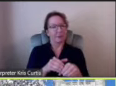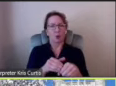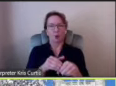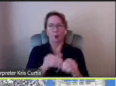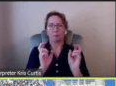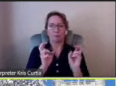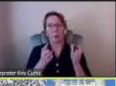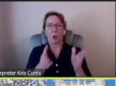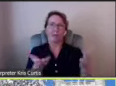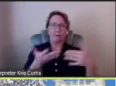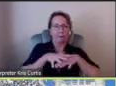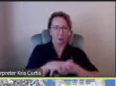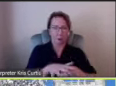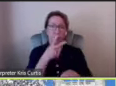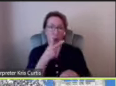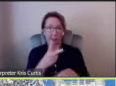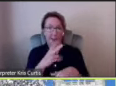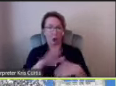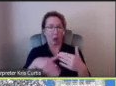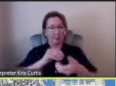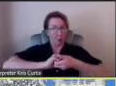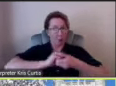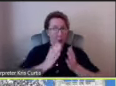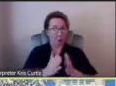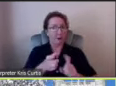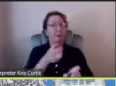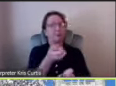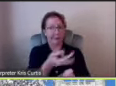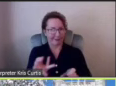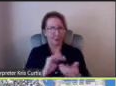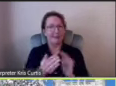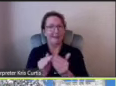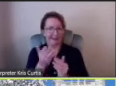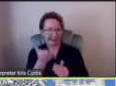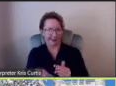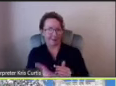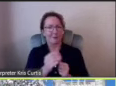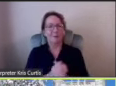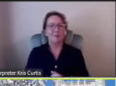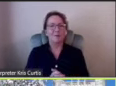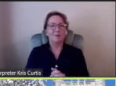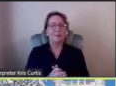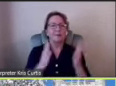all of our partners here from several cities in our workshops. The next slide shows